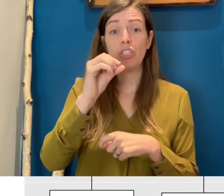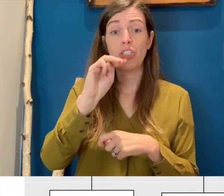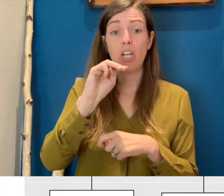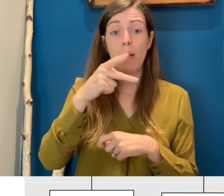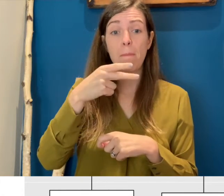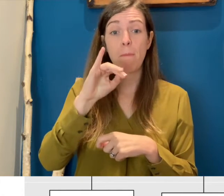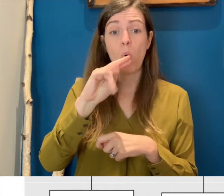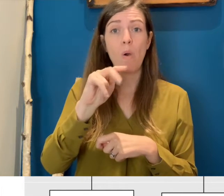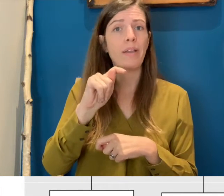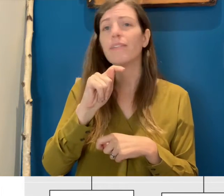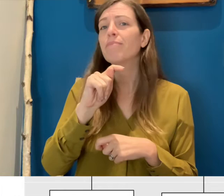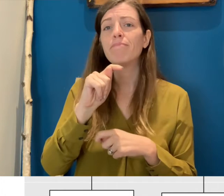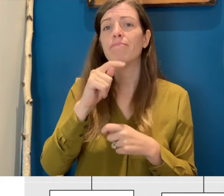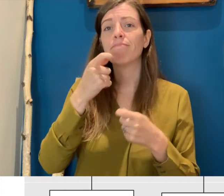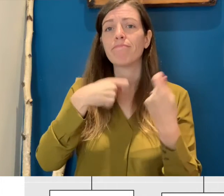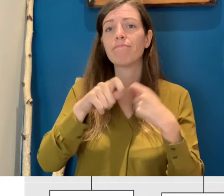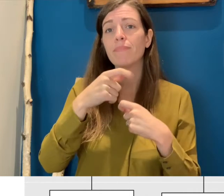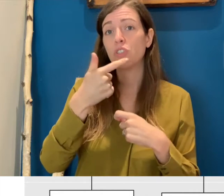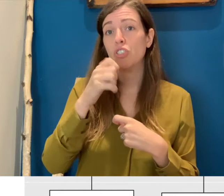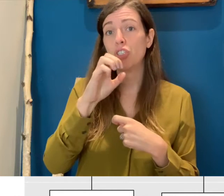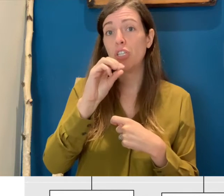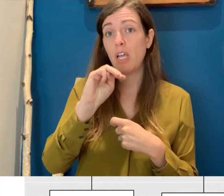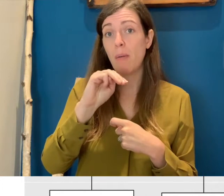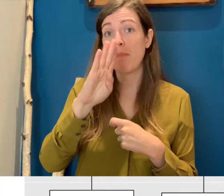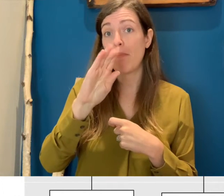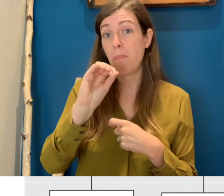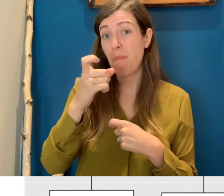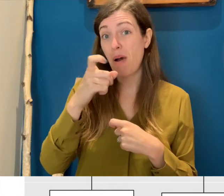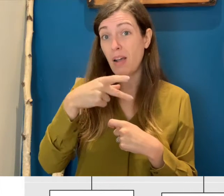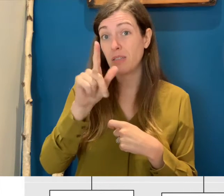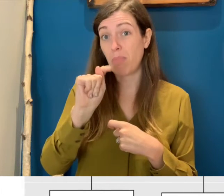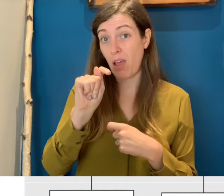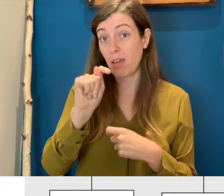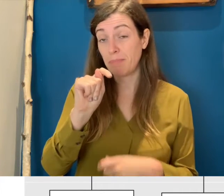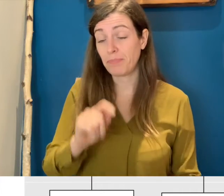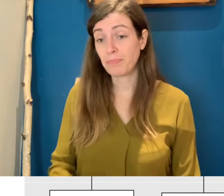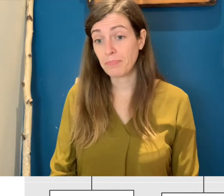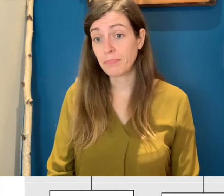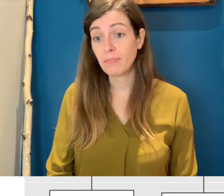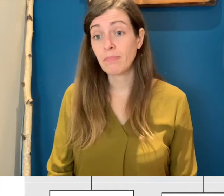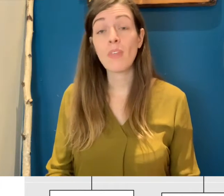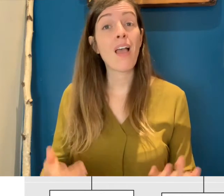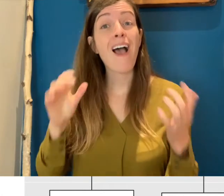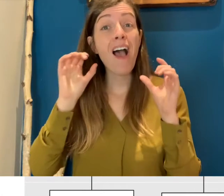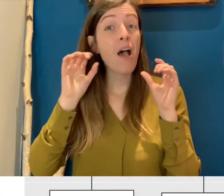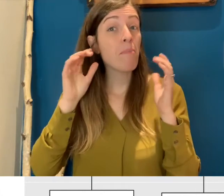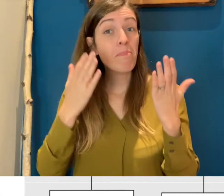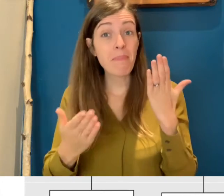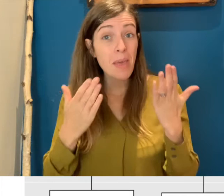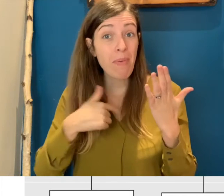distribution. And so what you can do there, instead of using geom_point, is to use geom_boxplot.